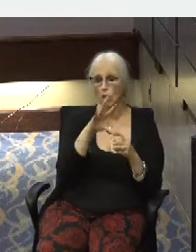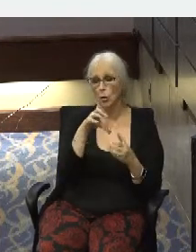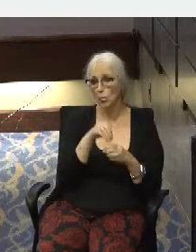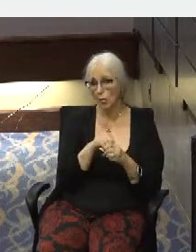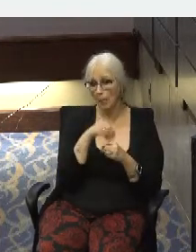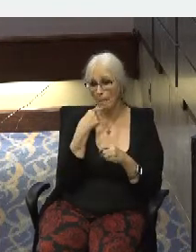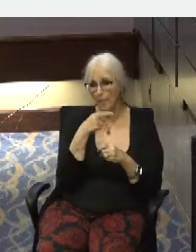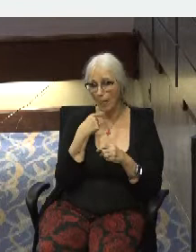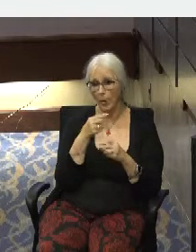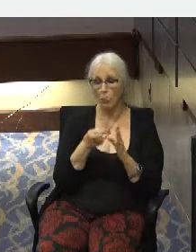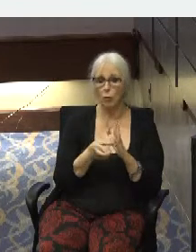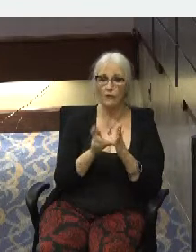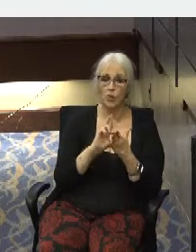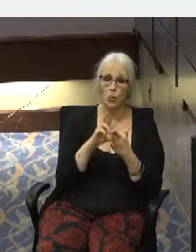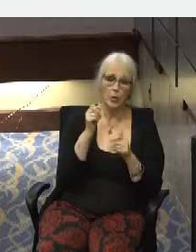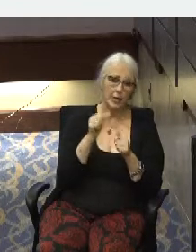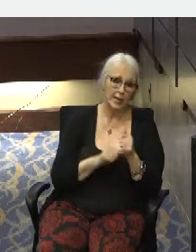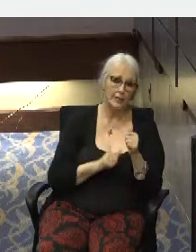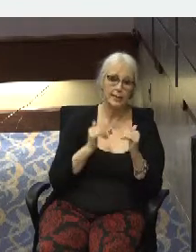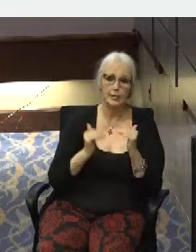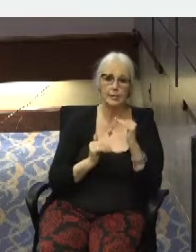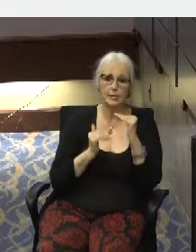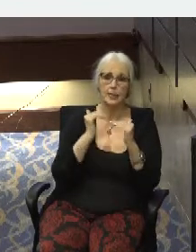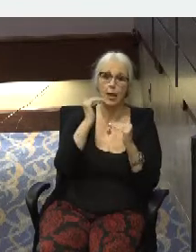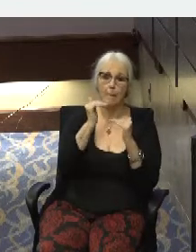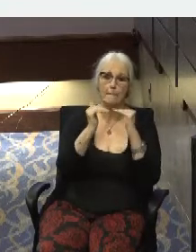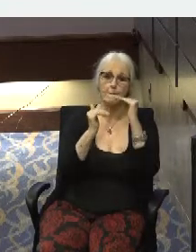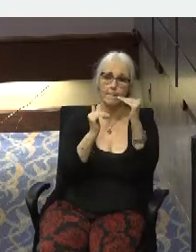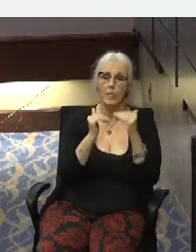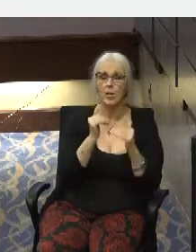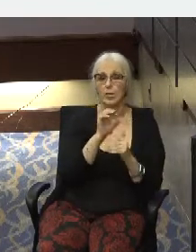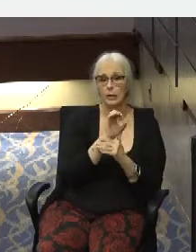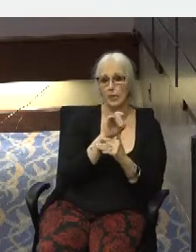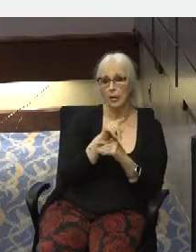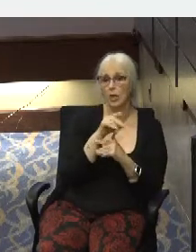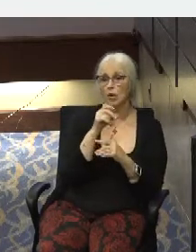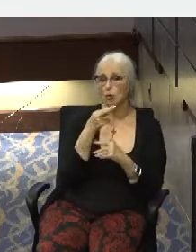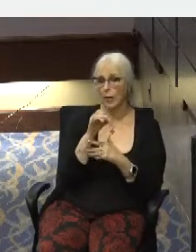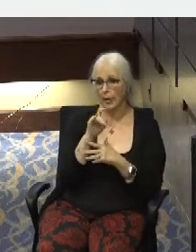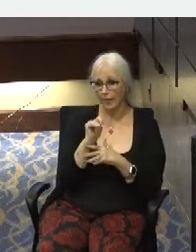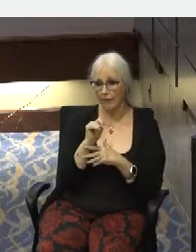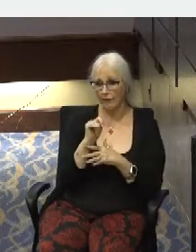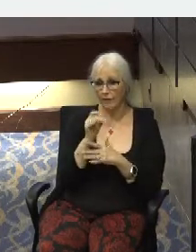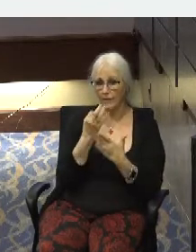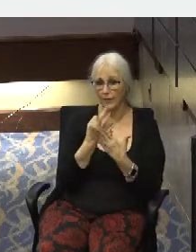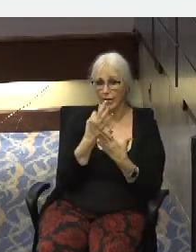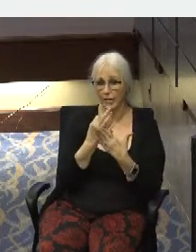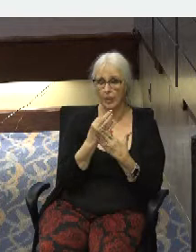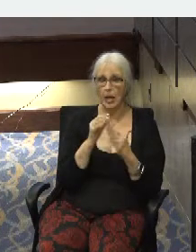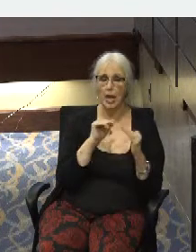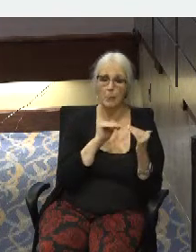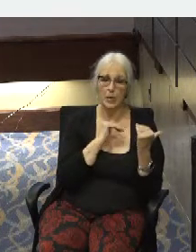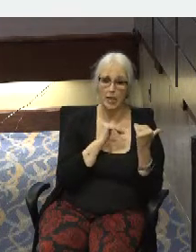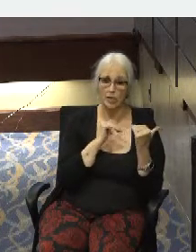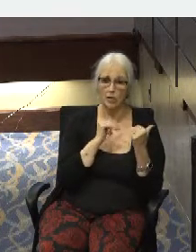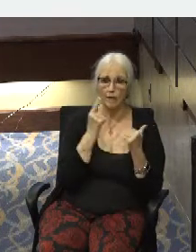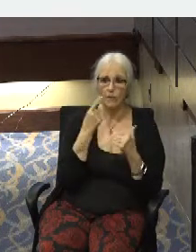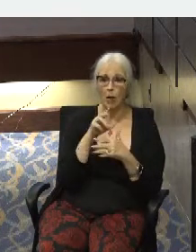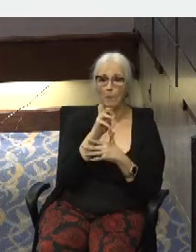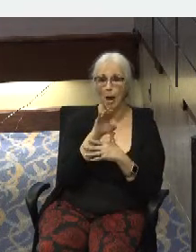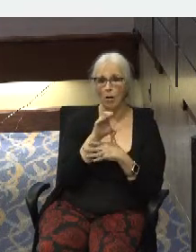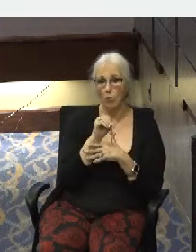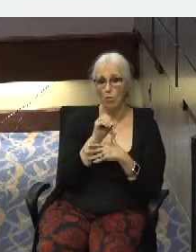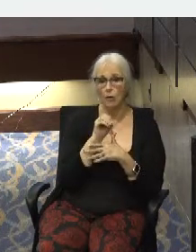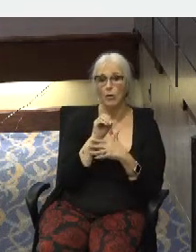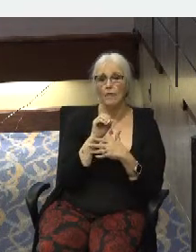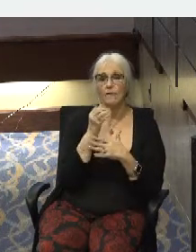review at every step of the way, including seeking grant funding and local share for implementation, the capital purchasing for microtransit